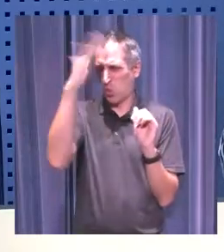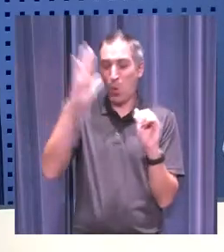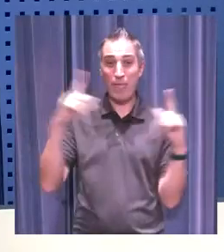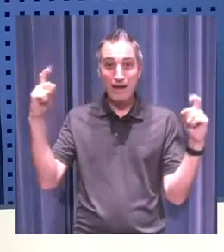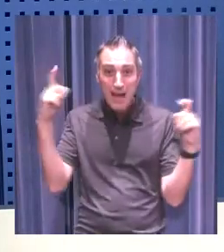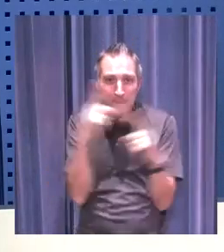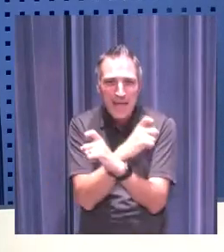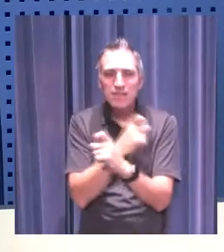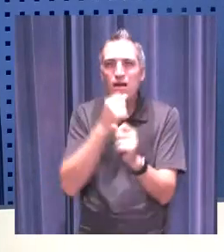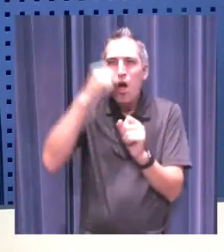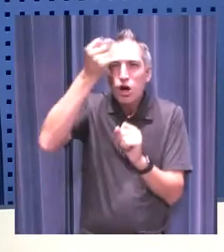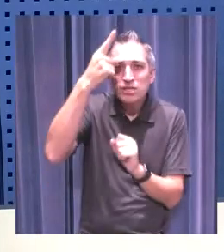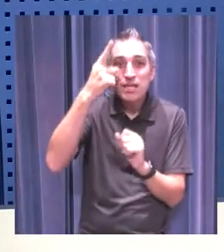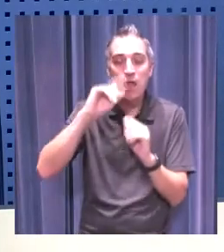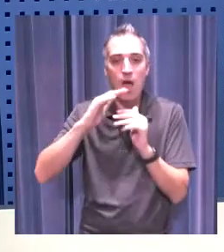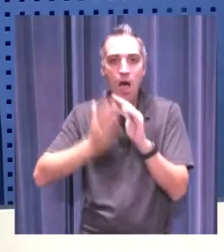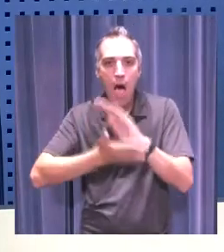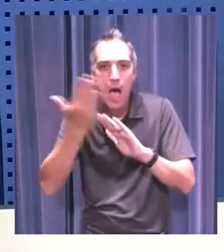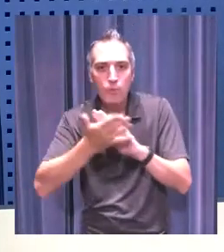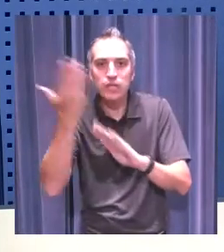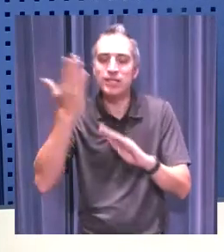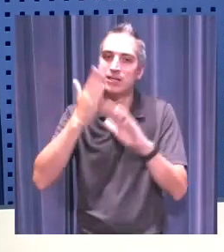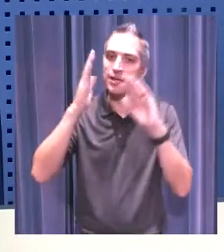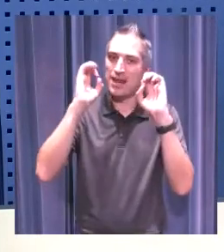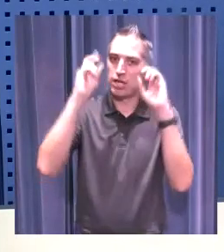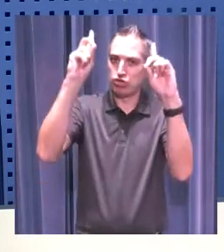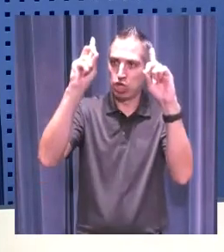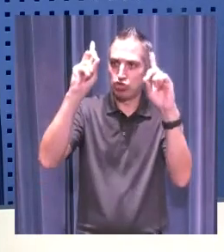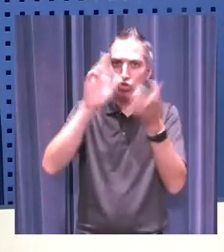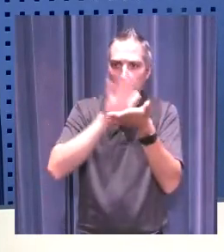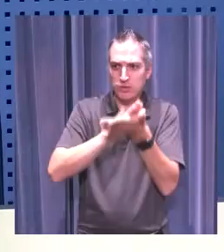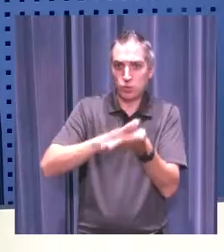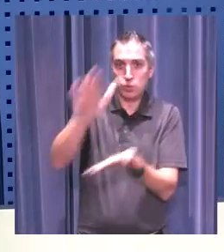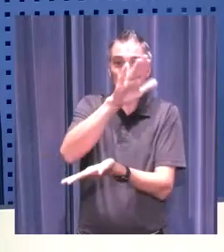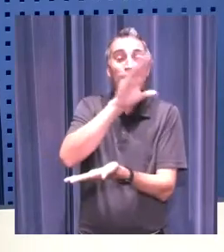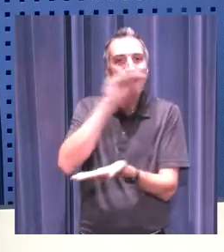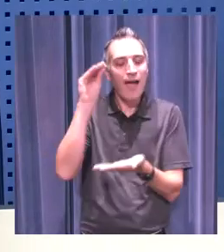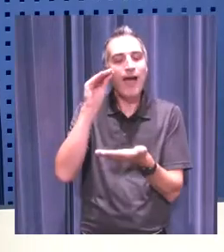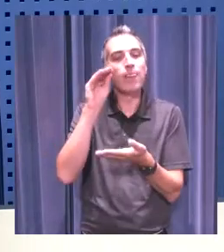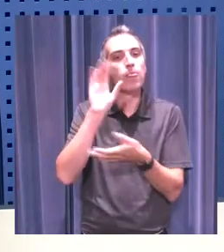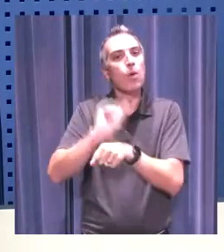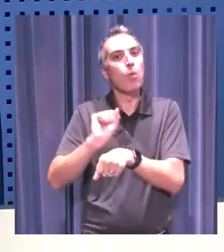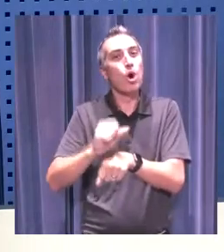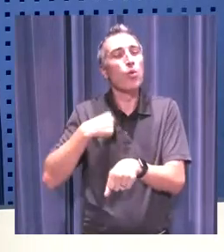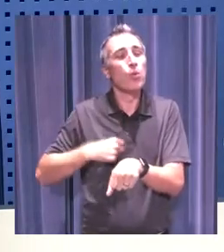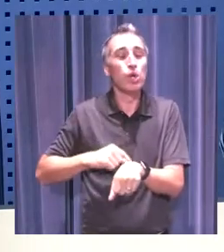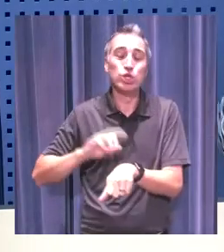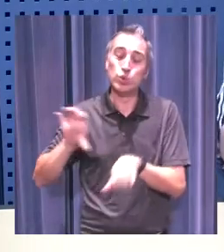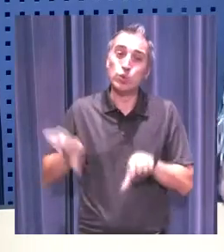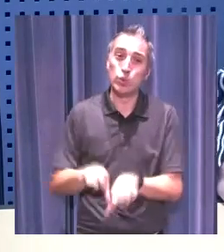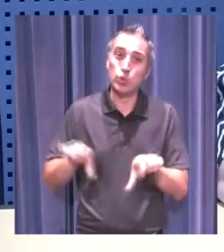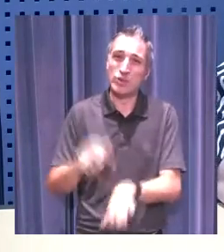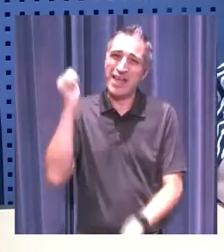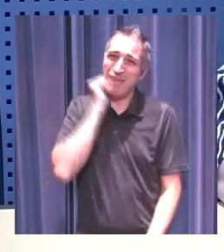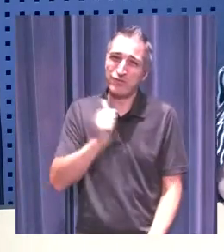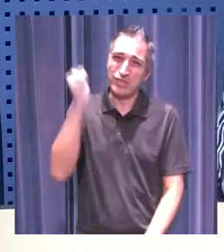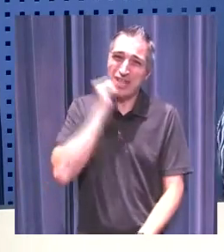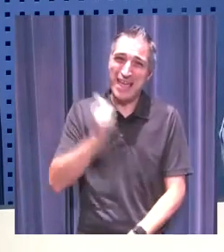serious nature of operating an educational institution and the work that we are doing every single